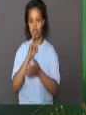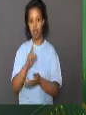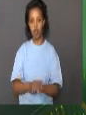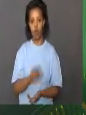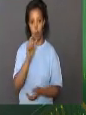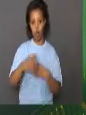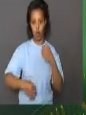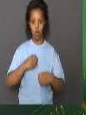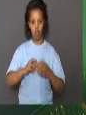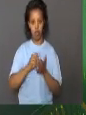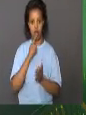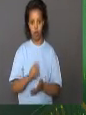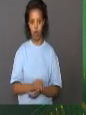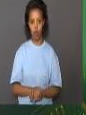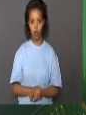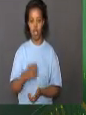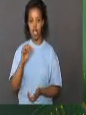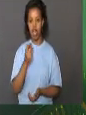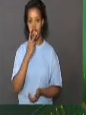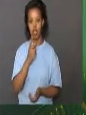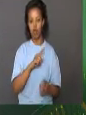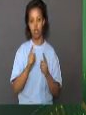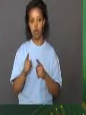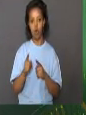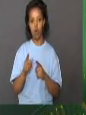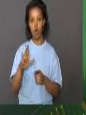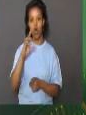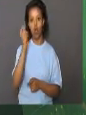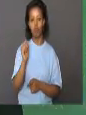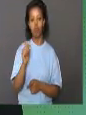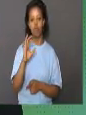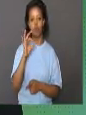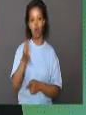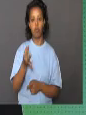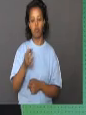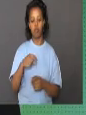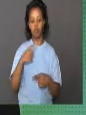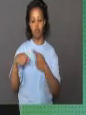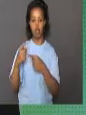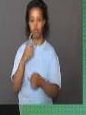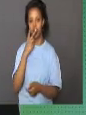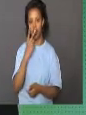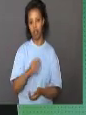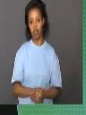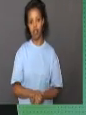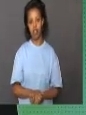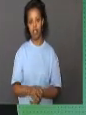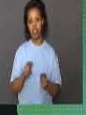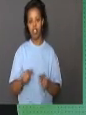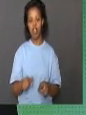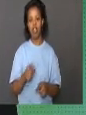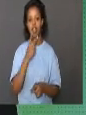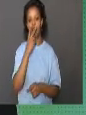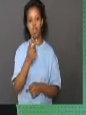also discussed the term route of transmission. Today, we will